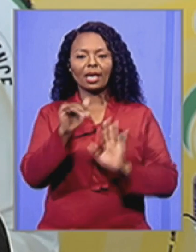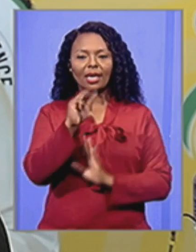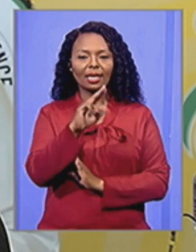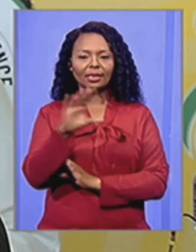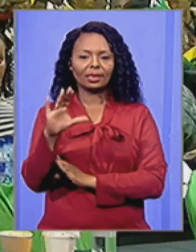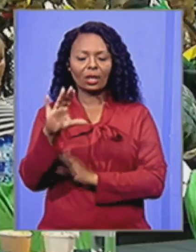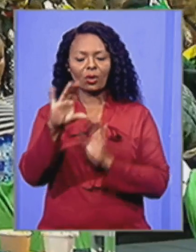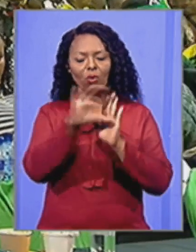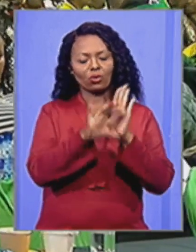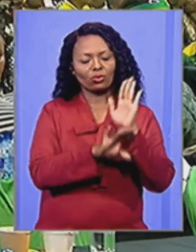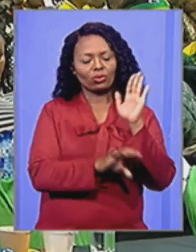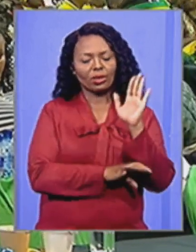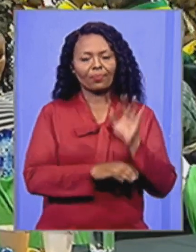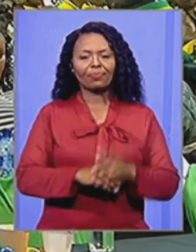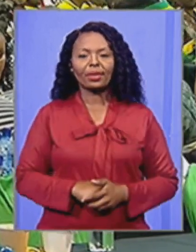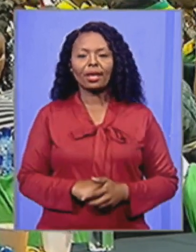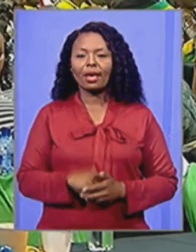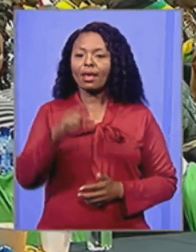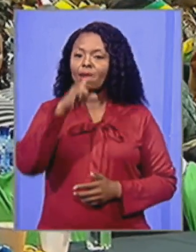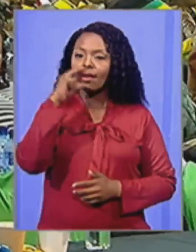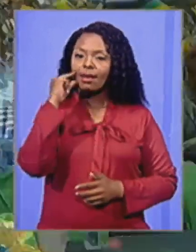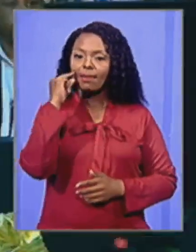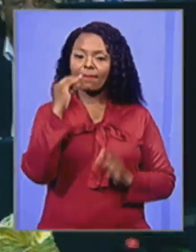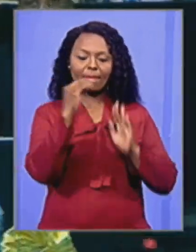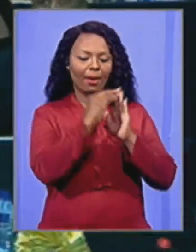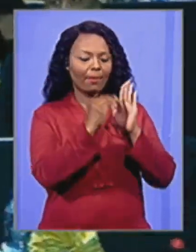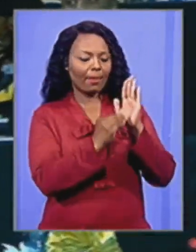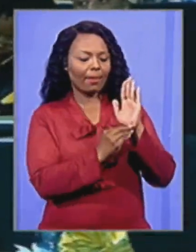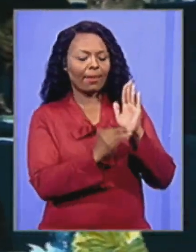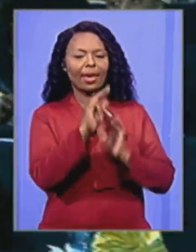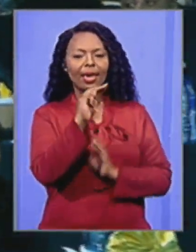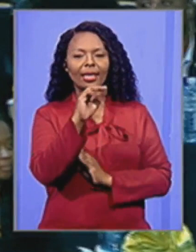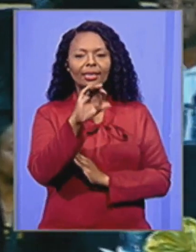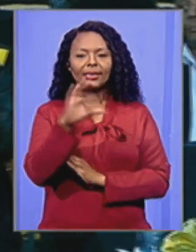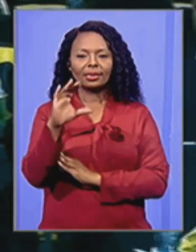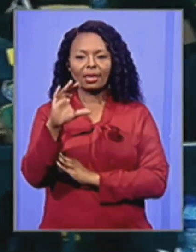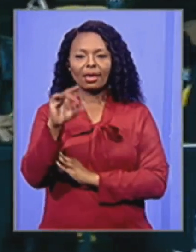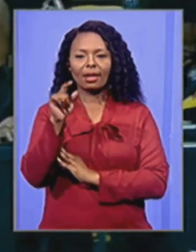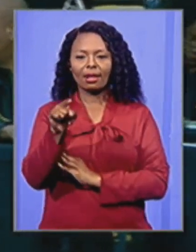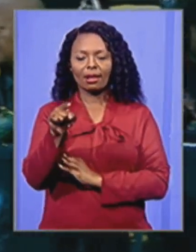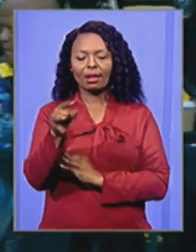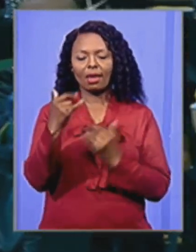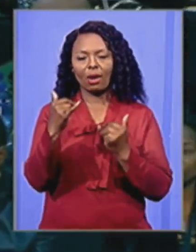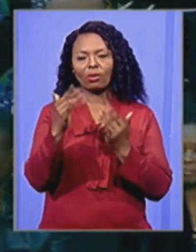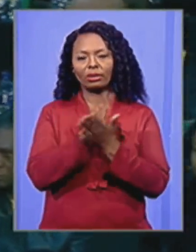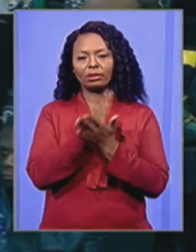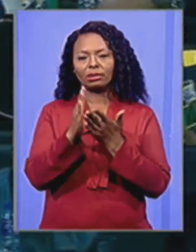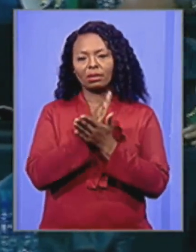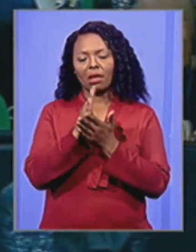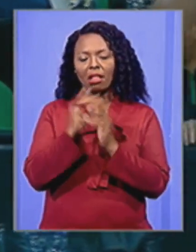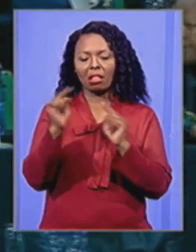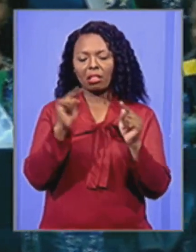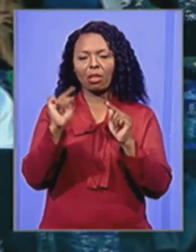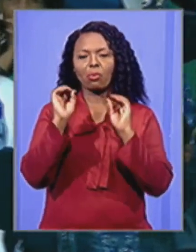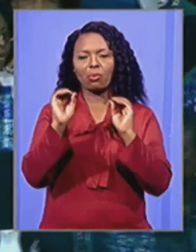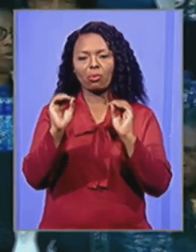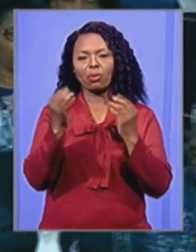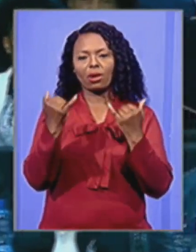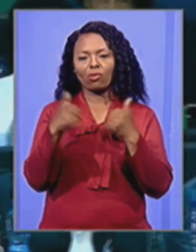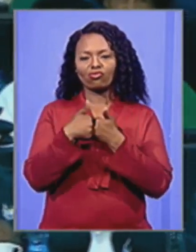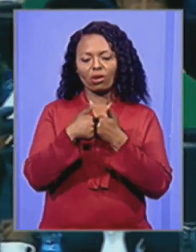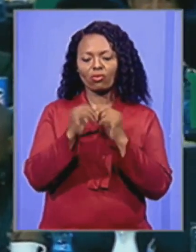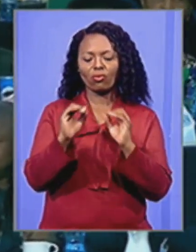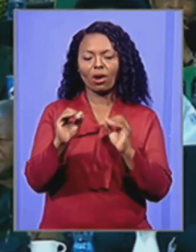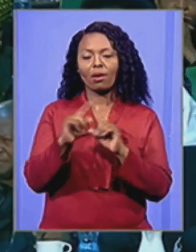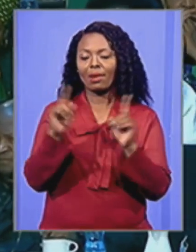Constitution Mabizo aamanga shela le nani la NEC Adobane lili pepezo meko midi ya sebezo ya NEC